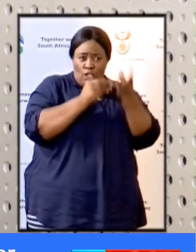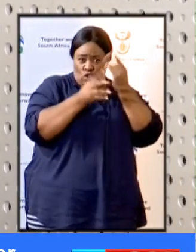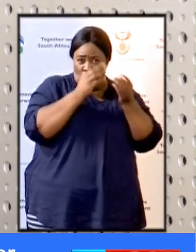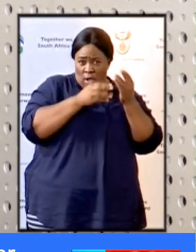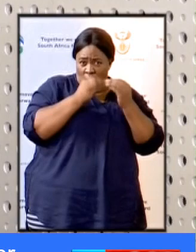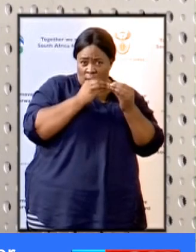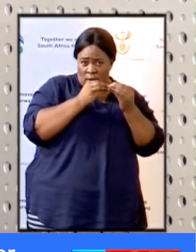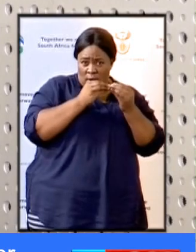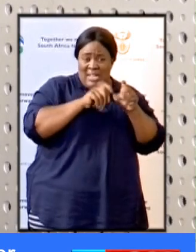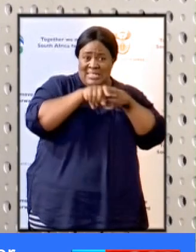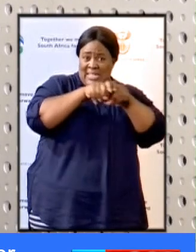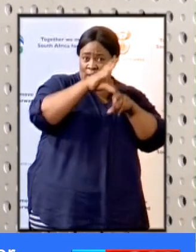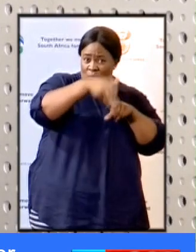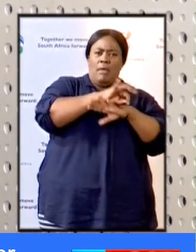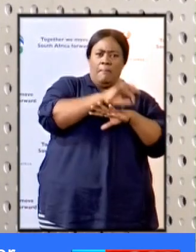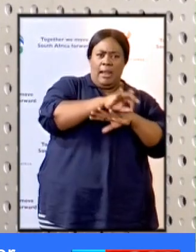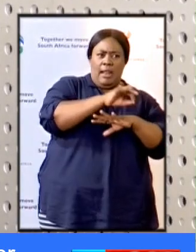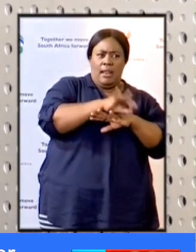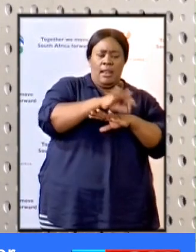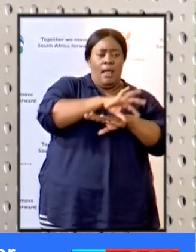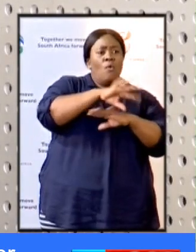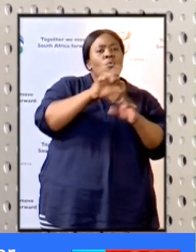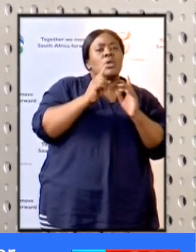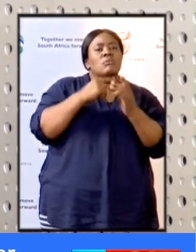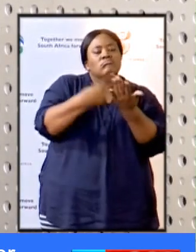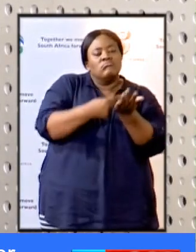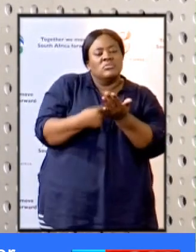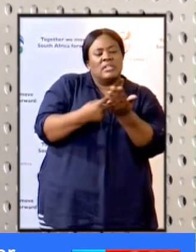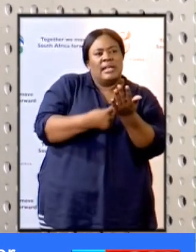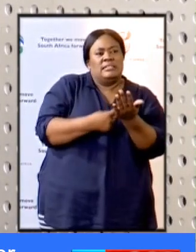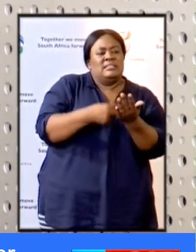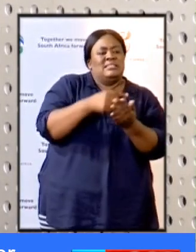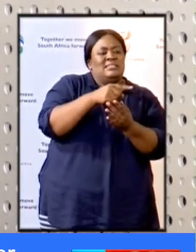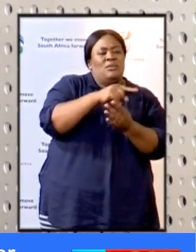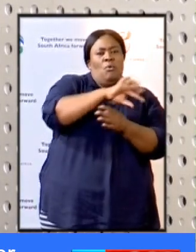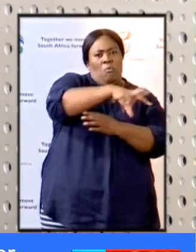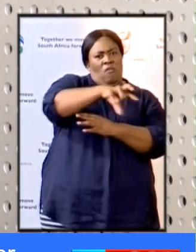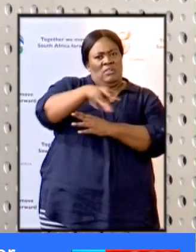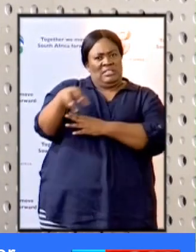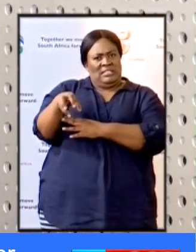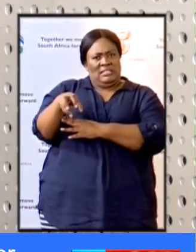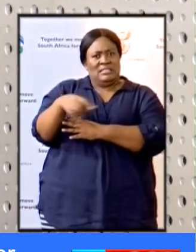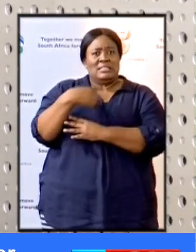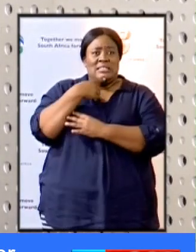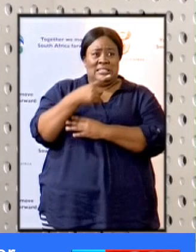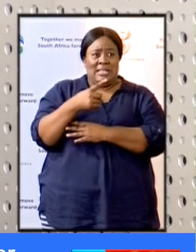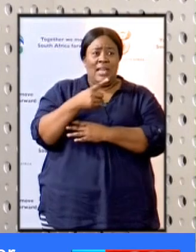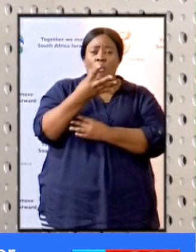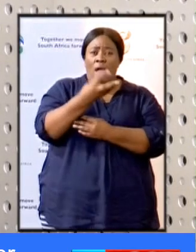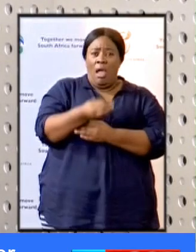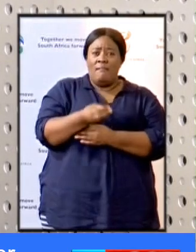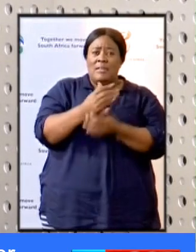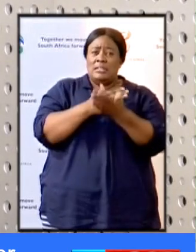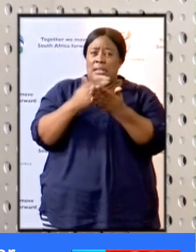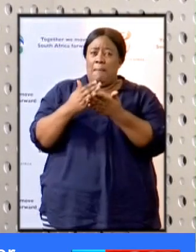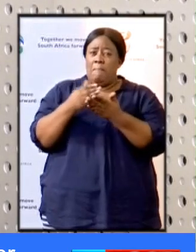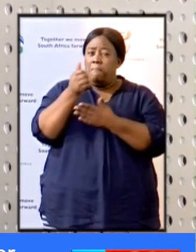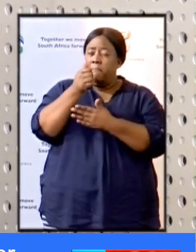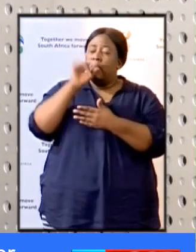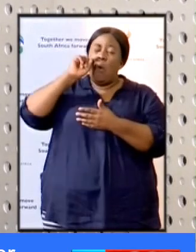so Fimukwena also wants, as province have identified that there are some key senior people in departments that they